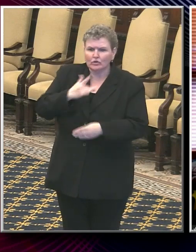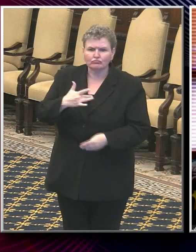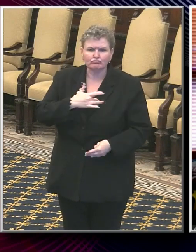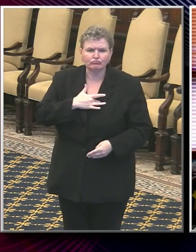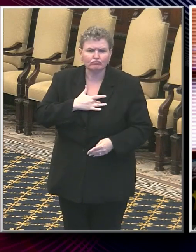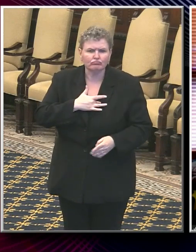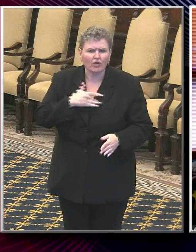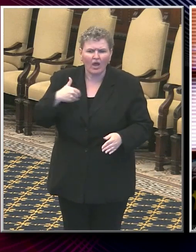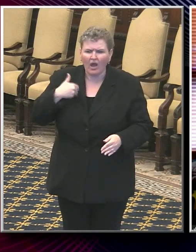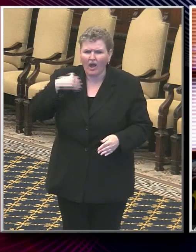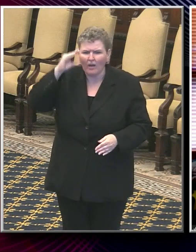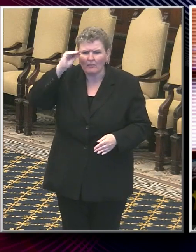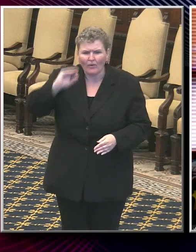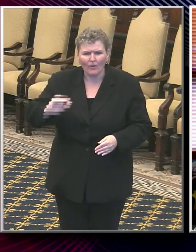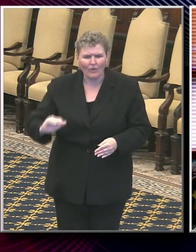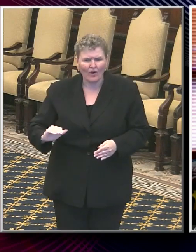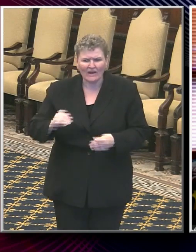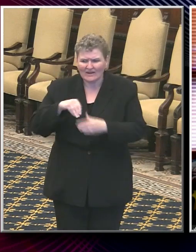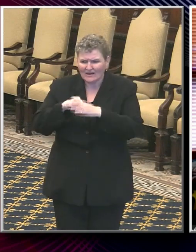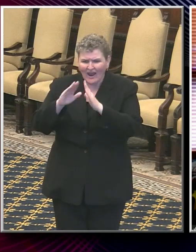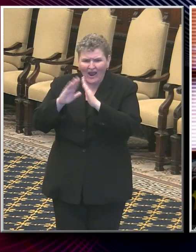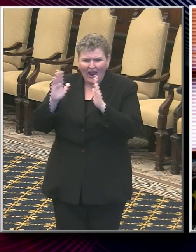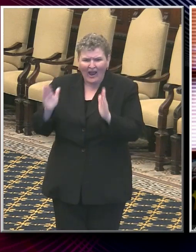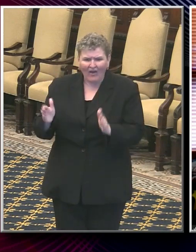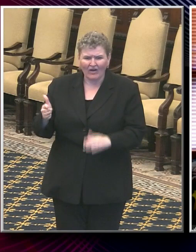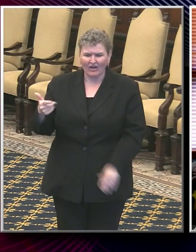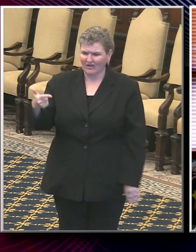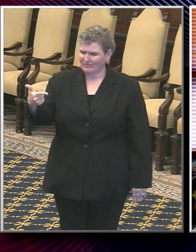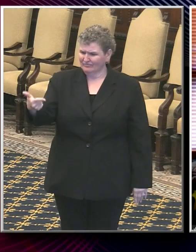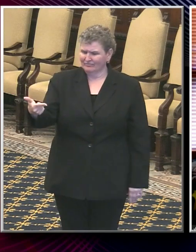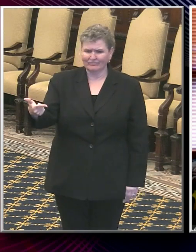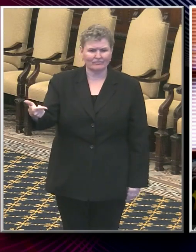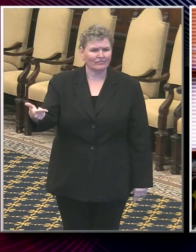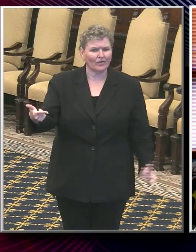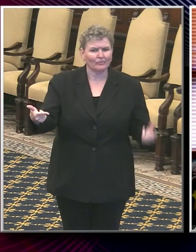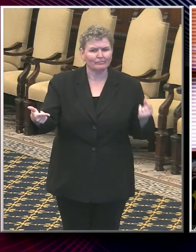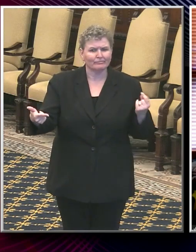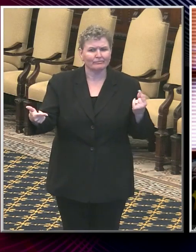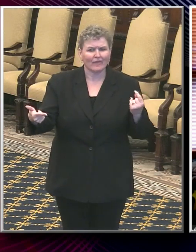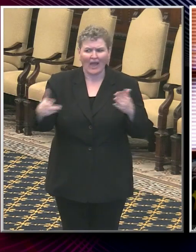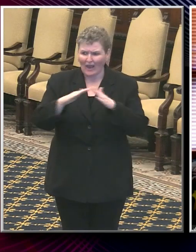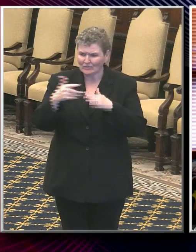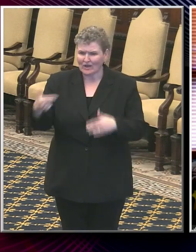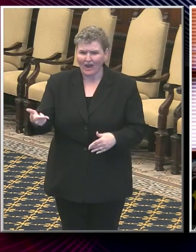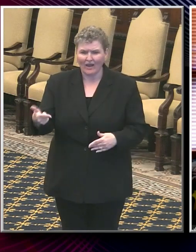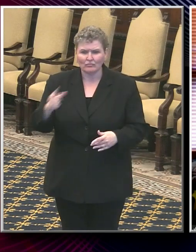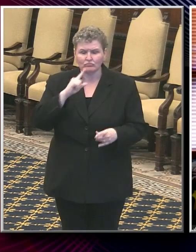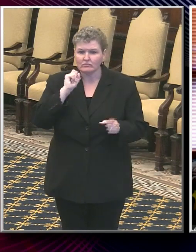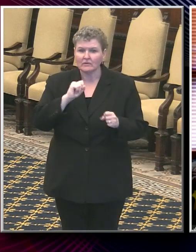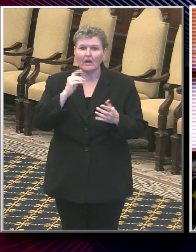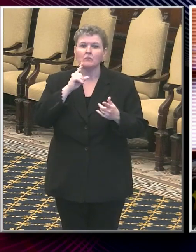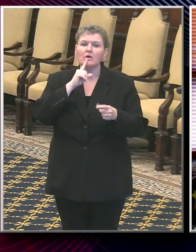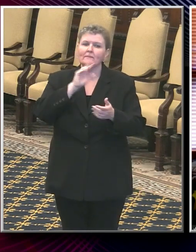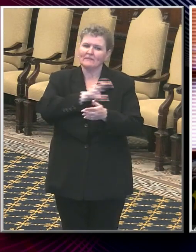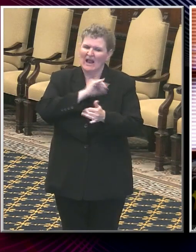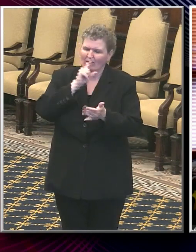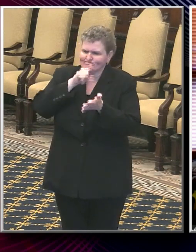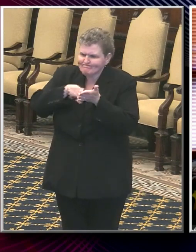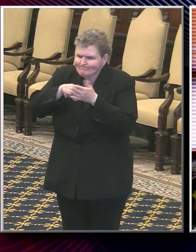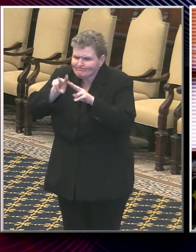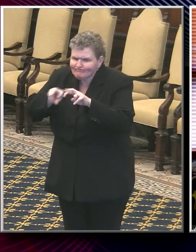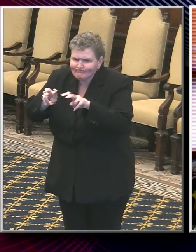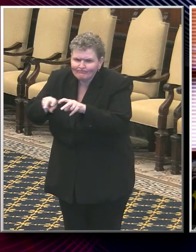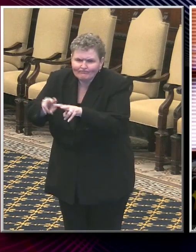that was unsecured. I don't know the details of with the shooting, how the shooting happened, but the police are investigating. I think there's just too many damn guns in